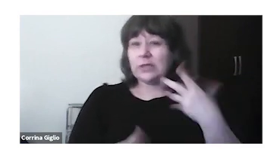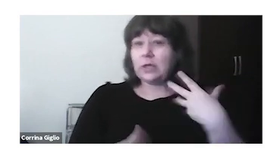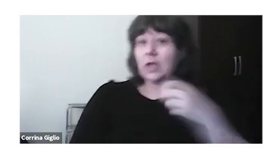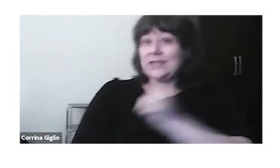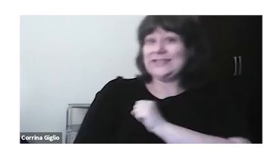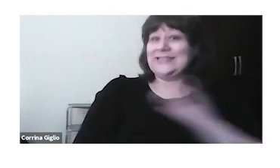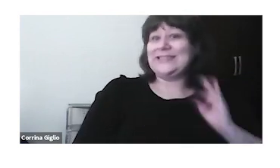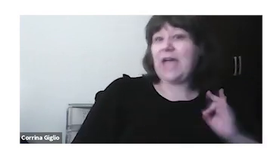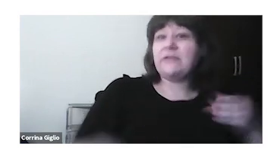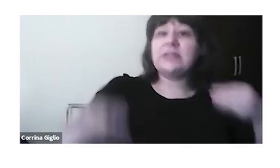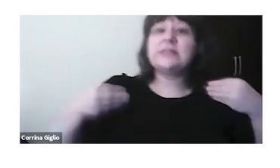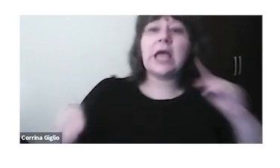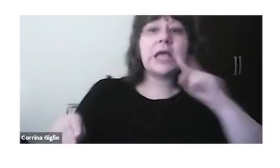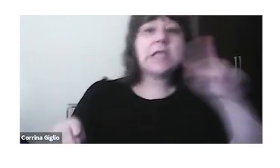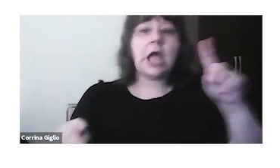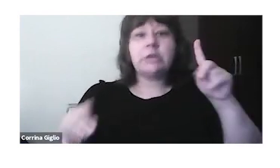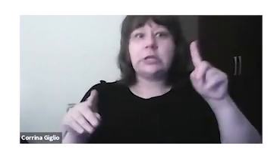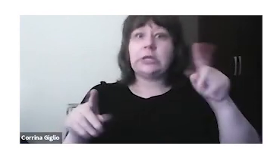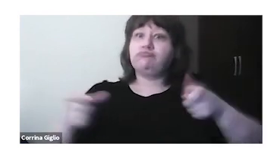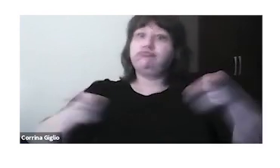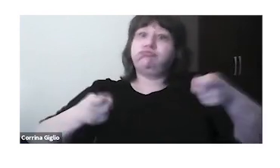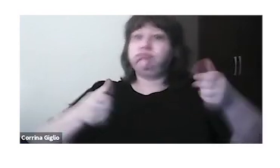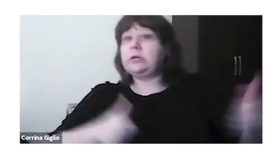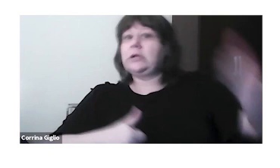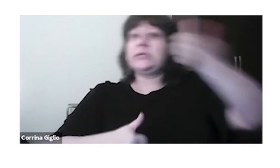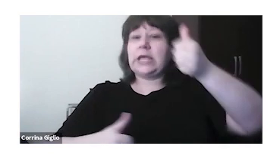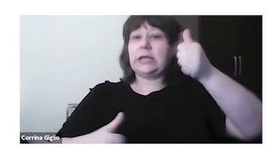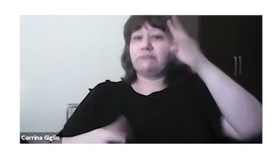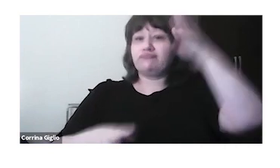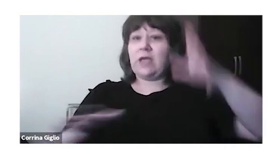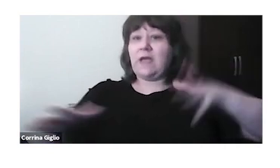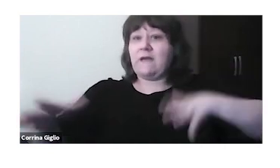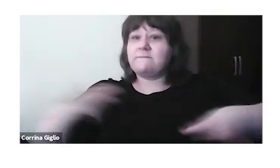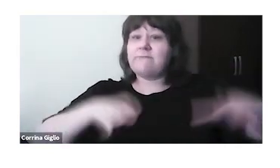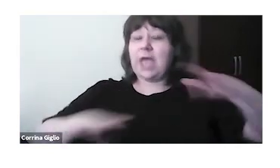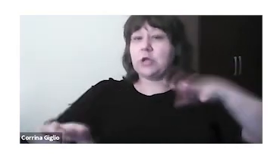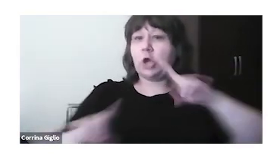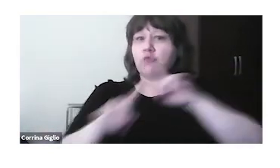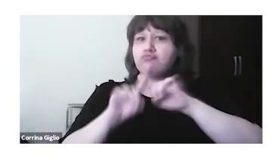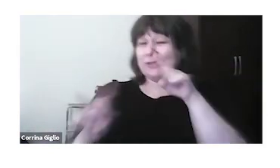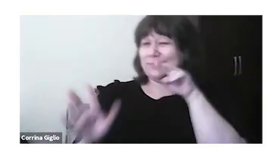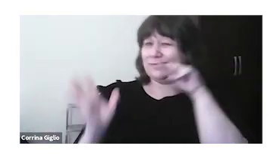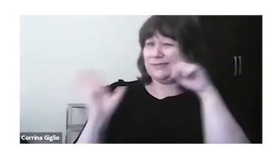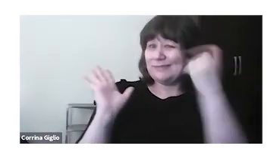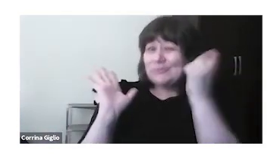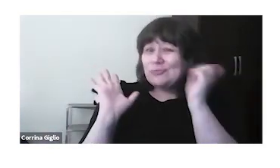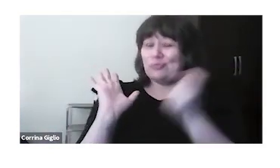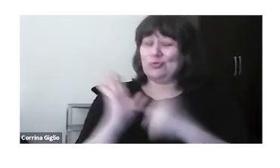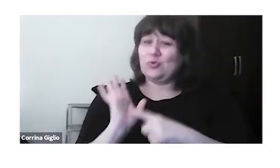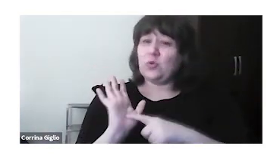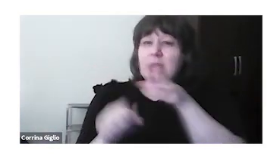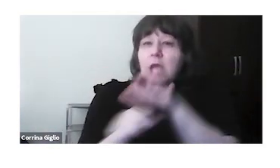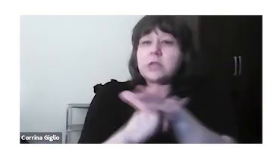and they're not at the executive level. The biggest takeaway from that is that there's not